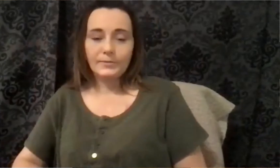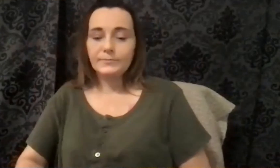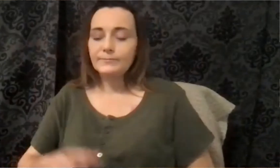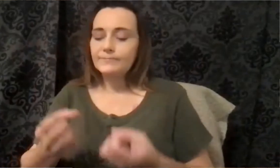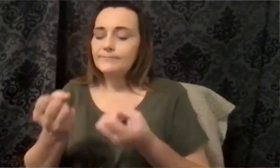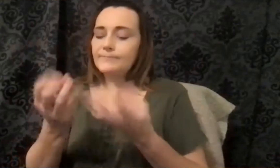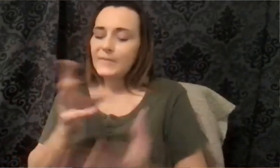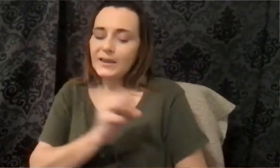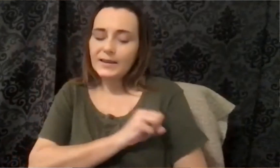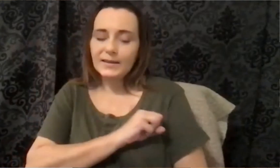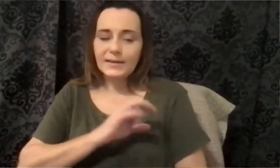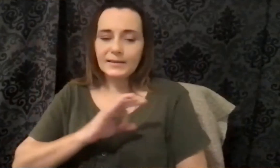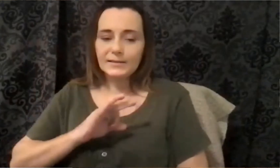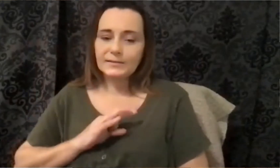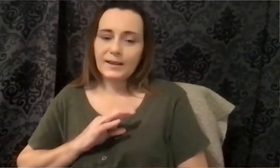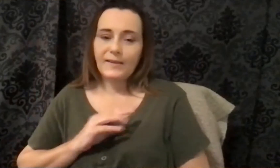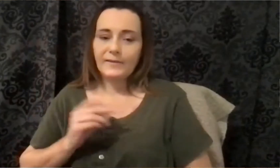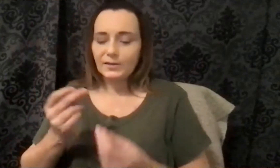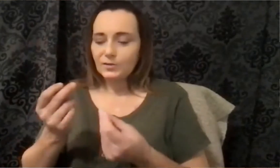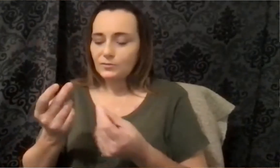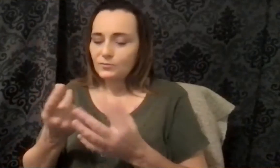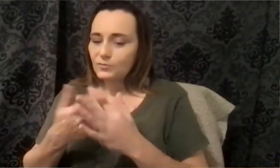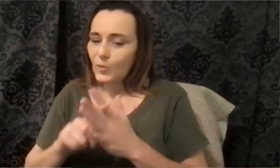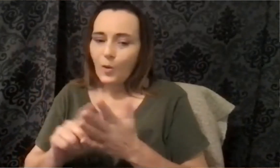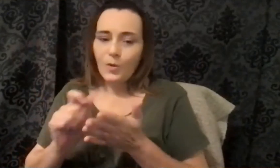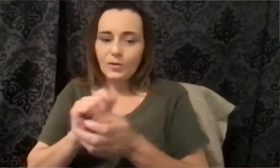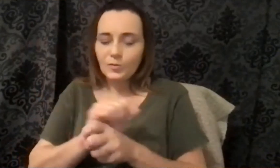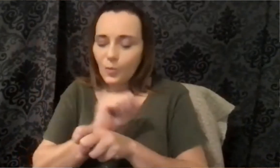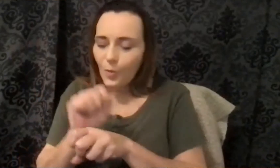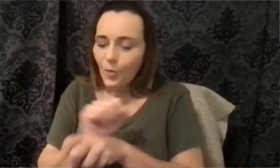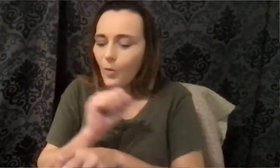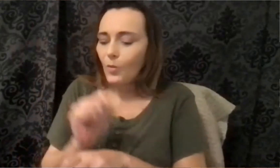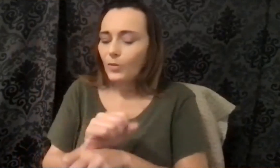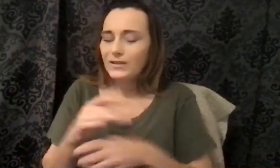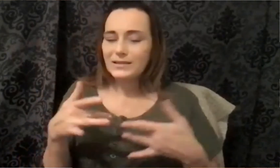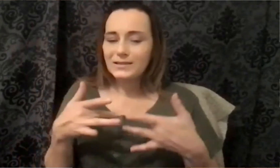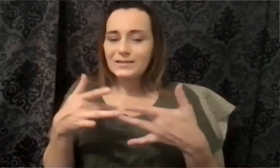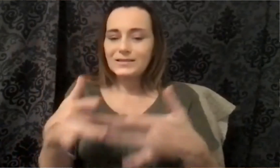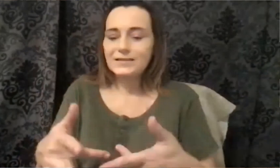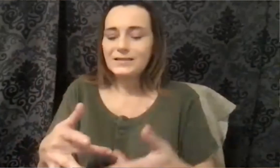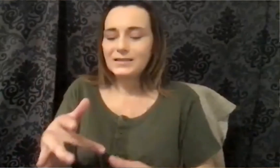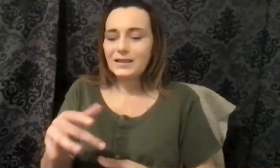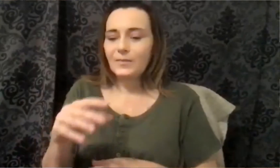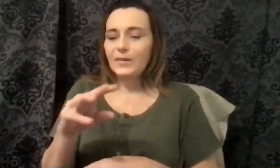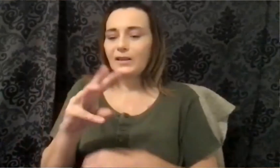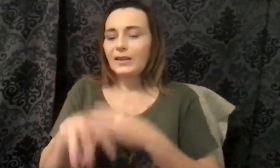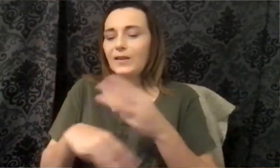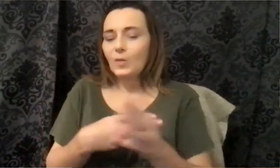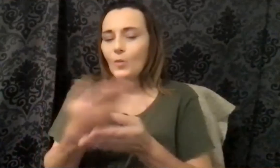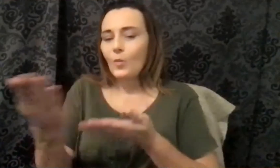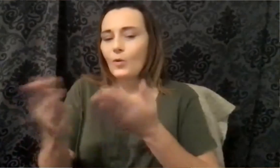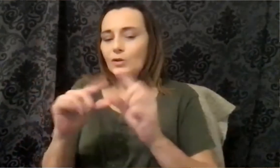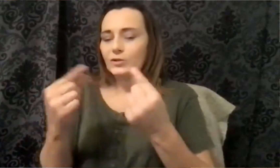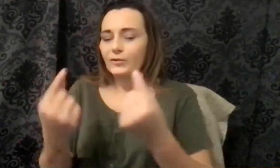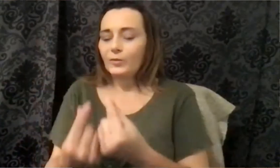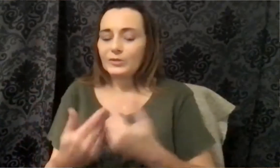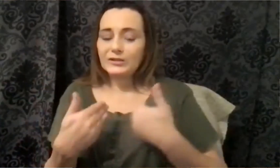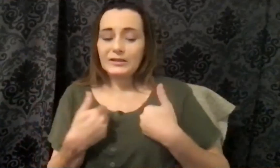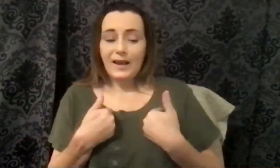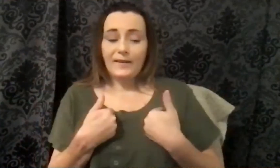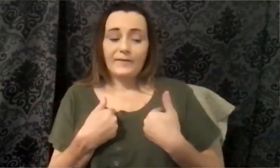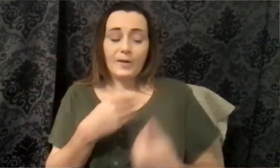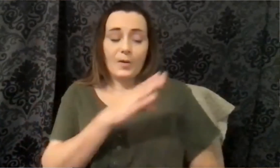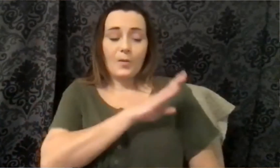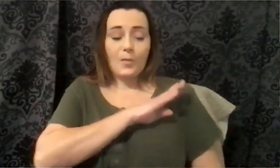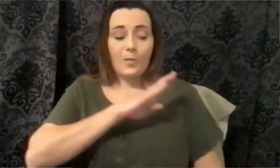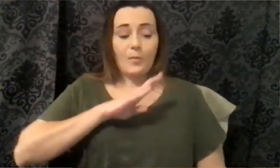people quickly began to work. Typically, World Service work groups have a board member acting as a point person. In